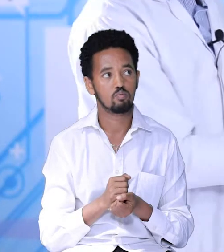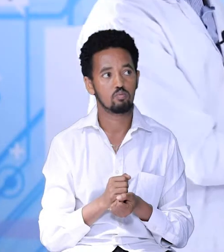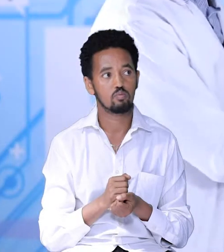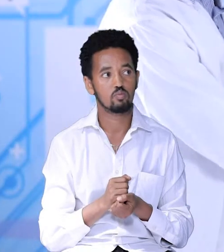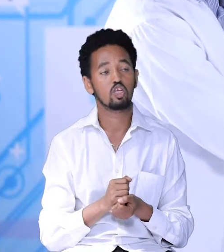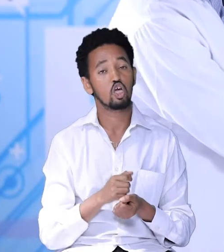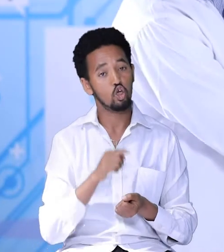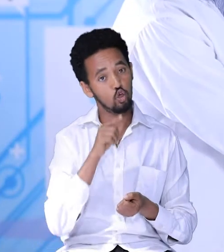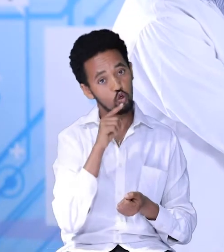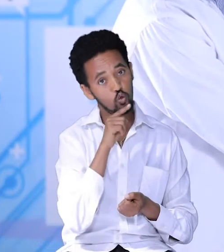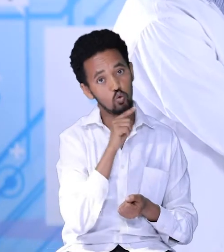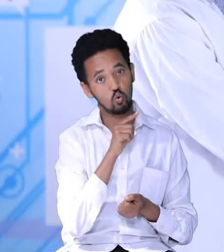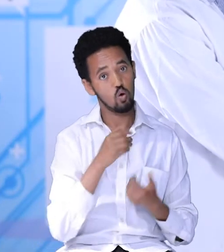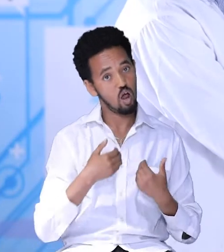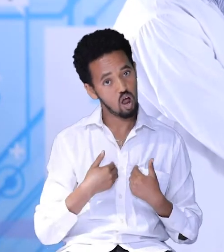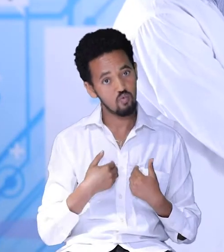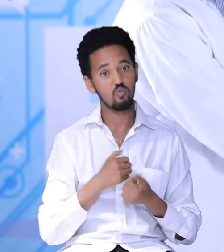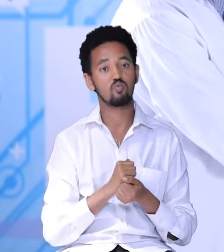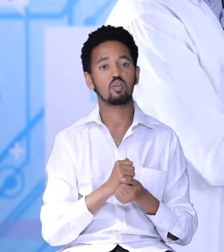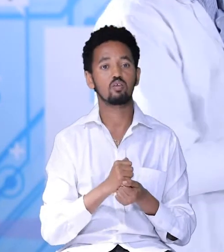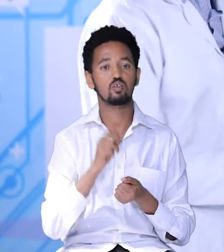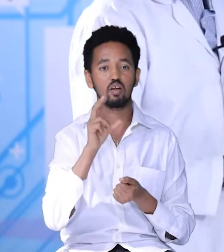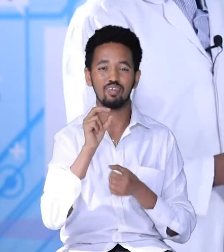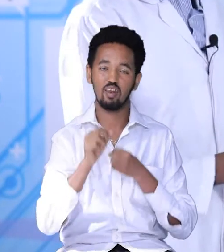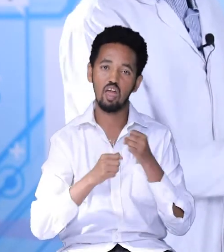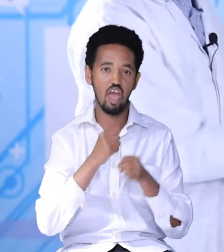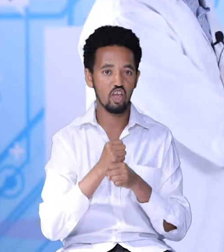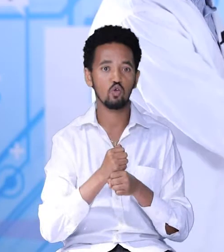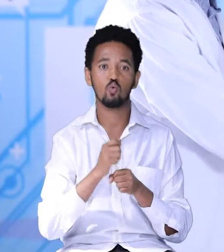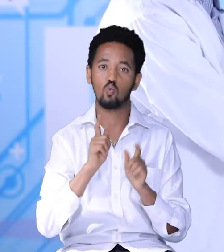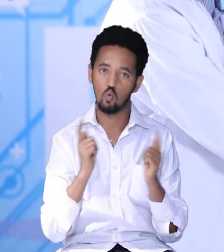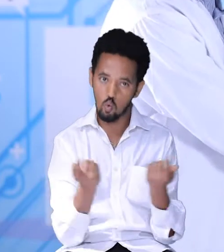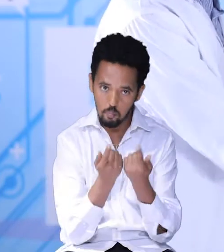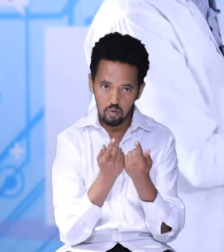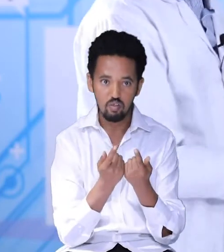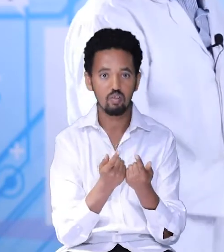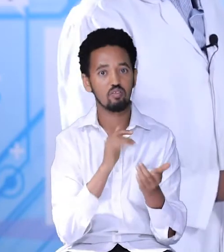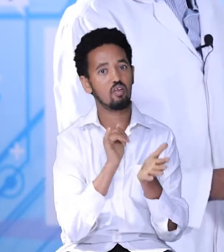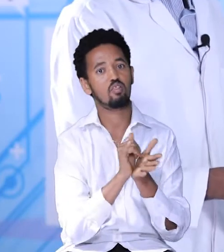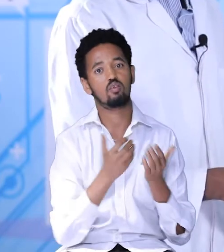You have to take certain age groups and write it here.